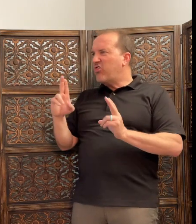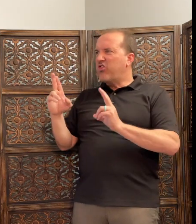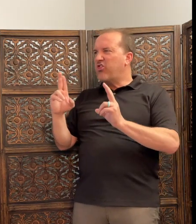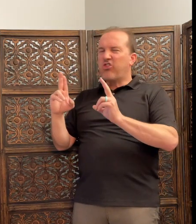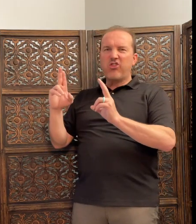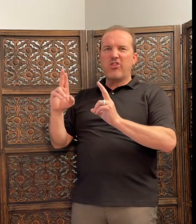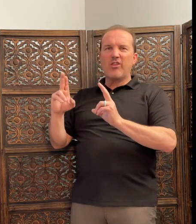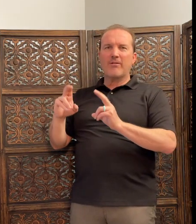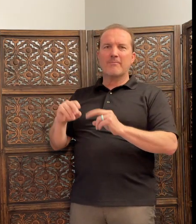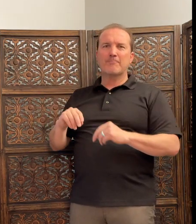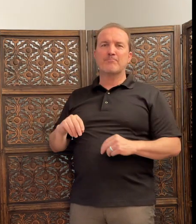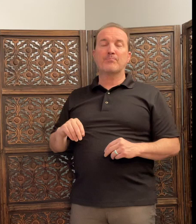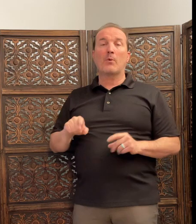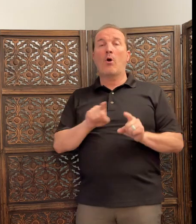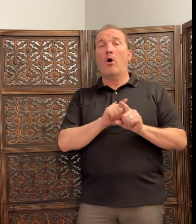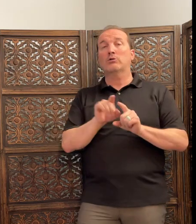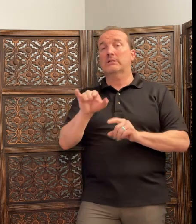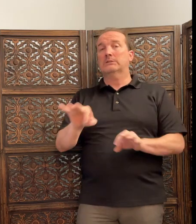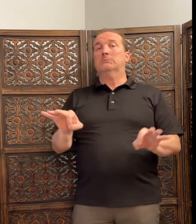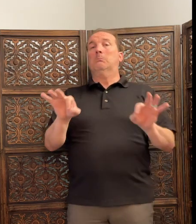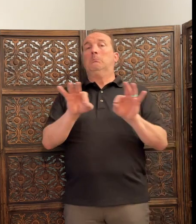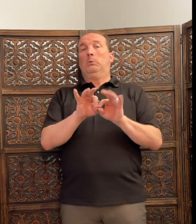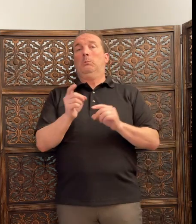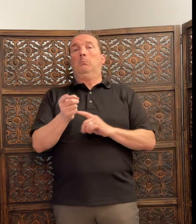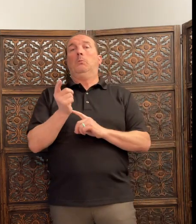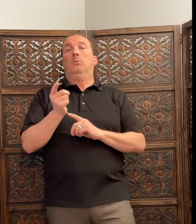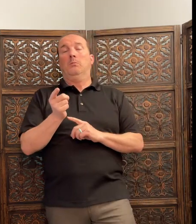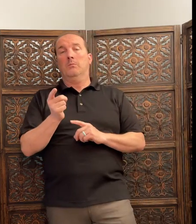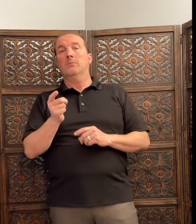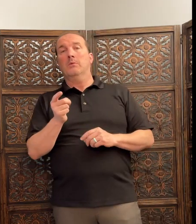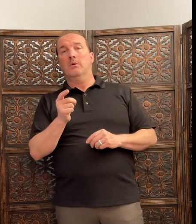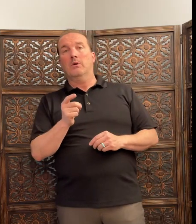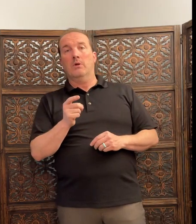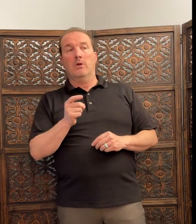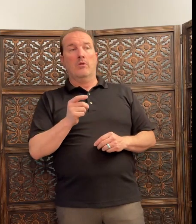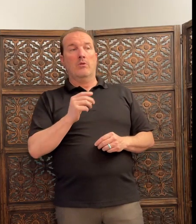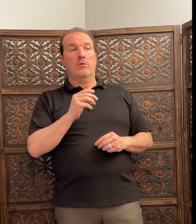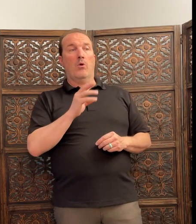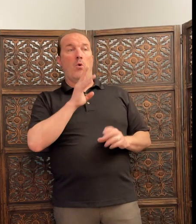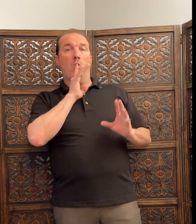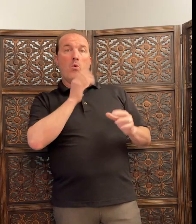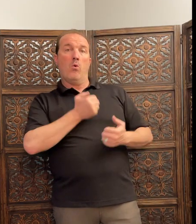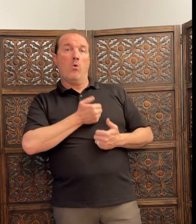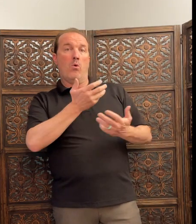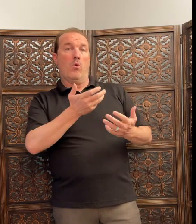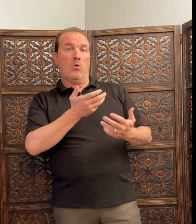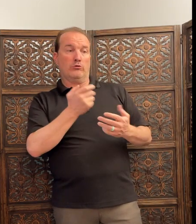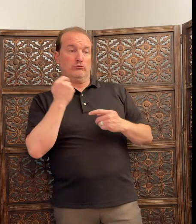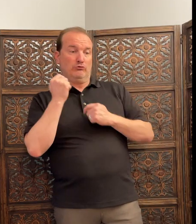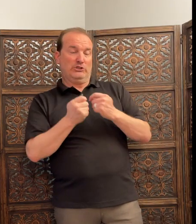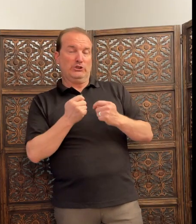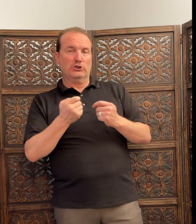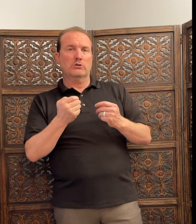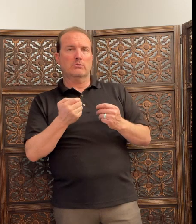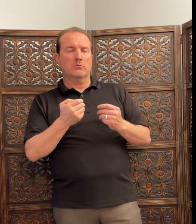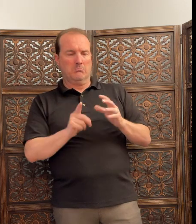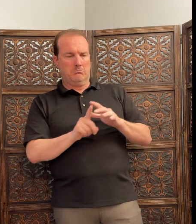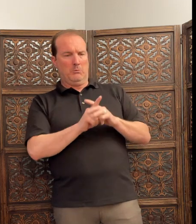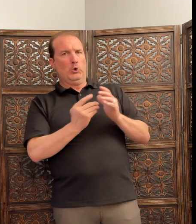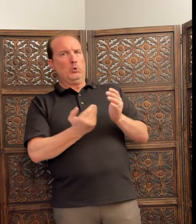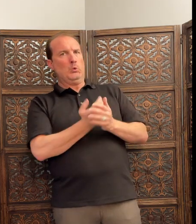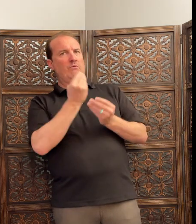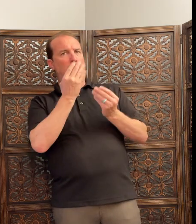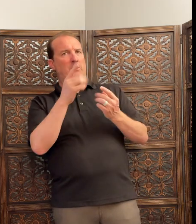of wits. This is also an important moment where the engagement of the oral tradition reveals new information about